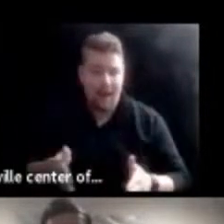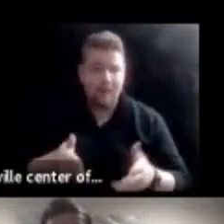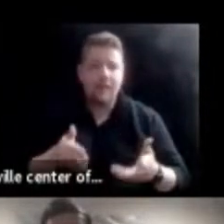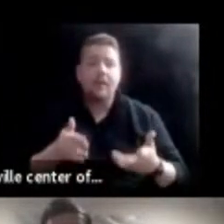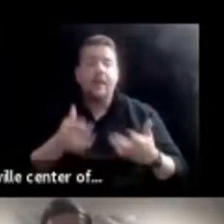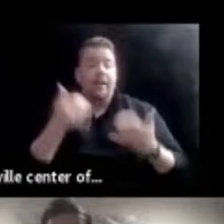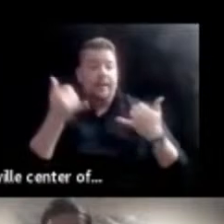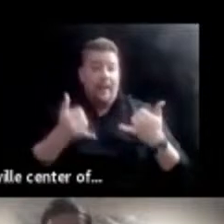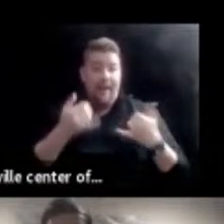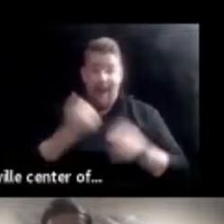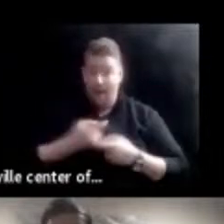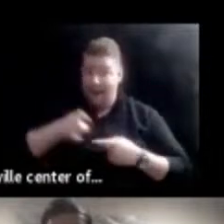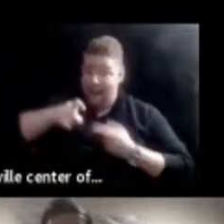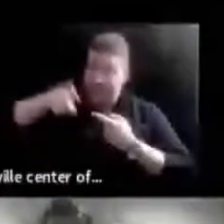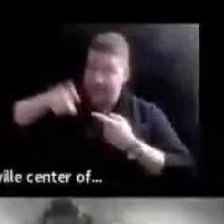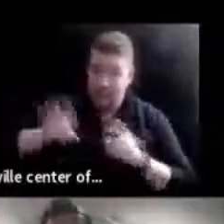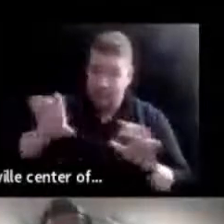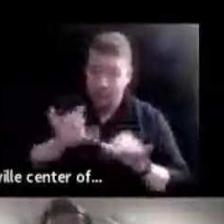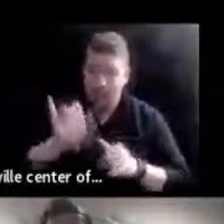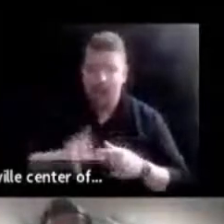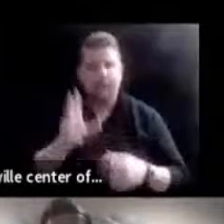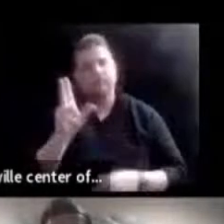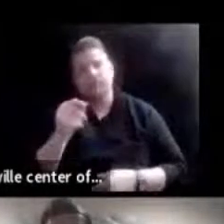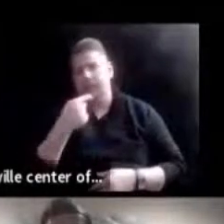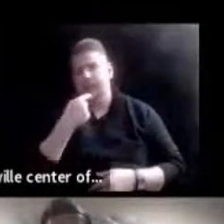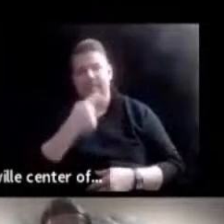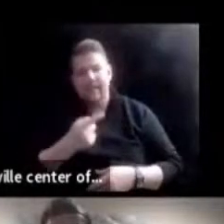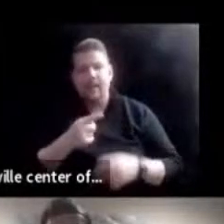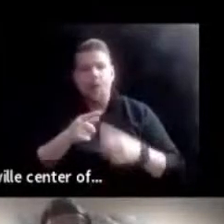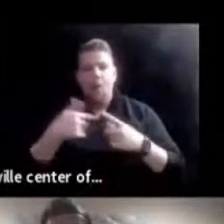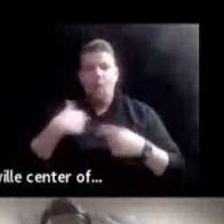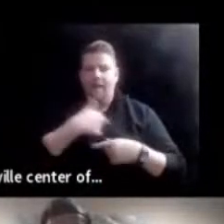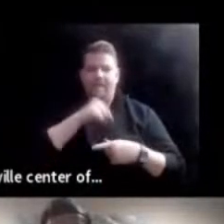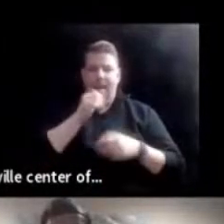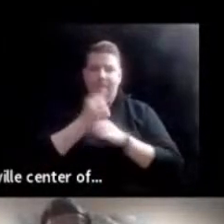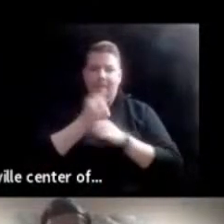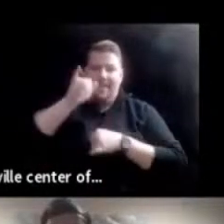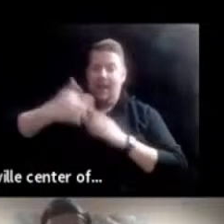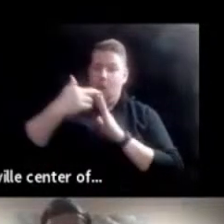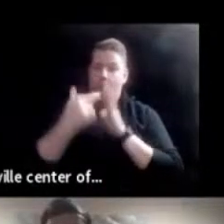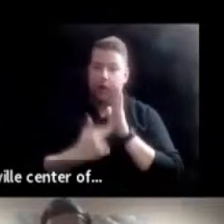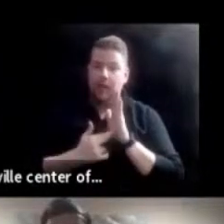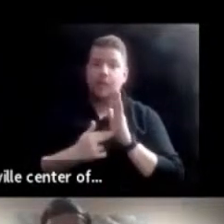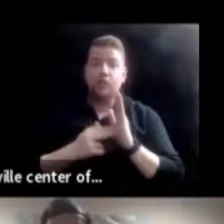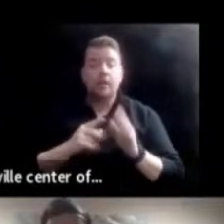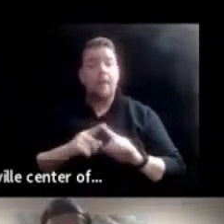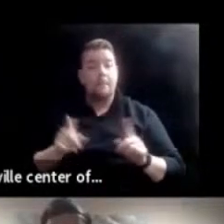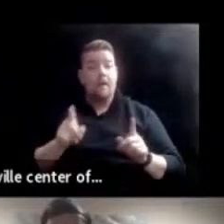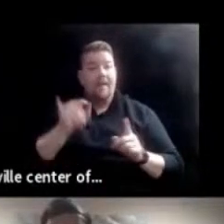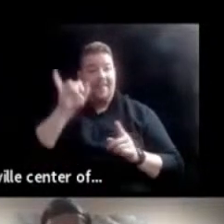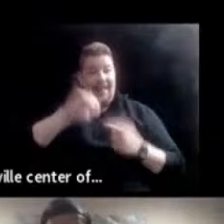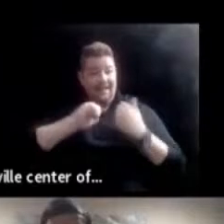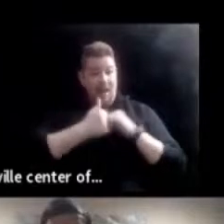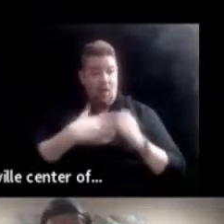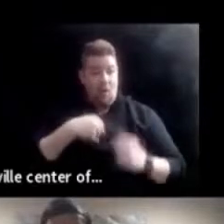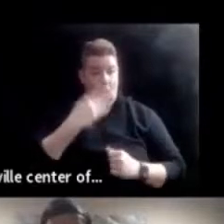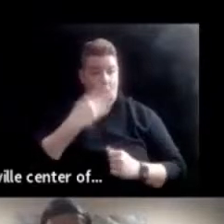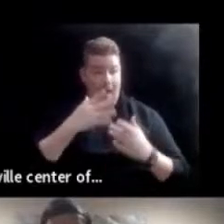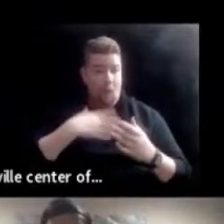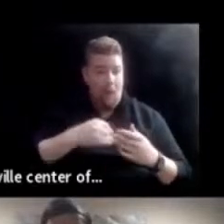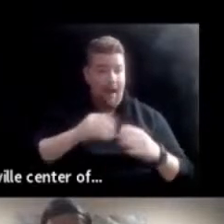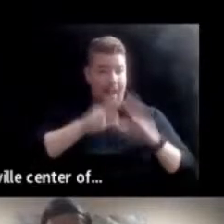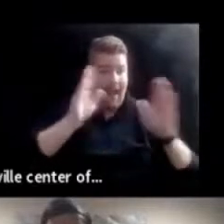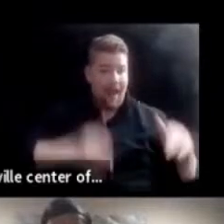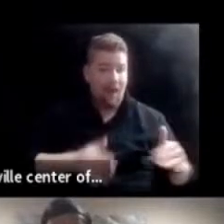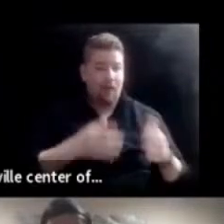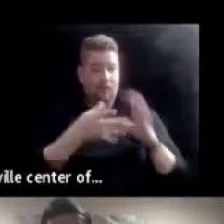mean, clearly we've not, made that a regulation, but that is how they stated. And I